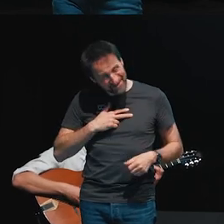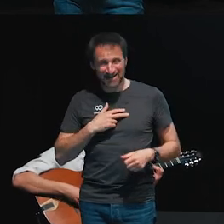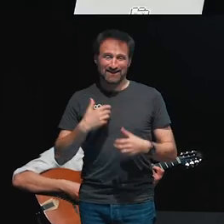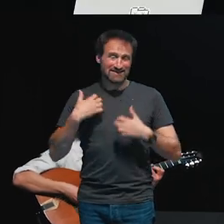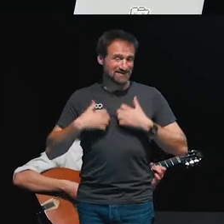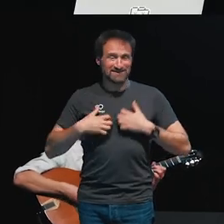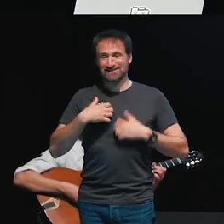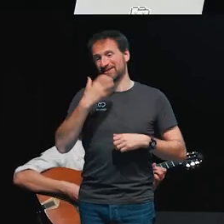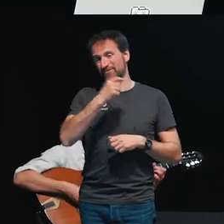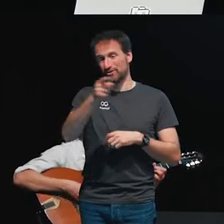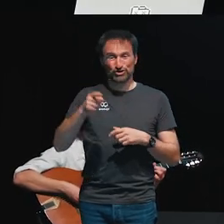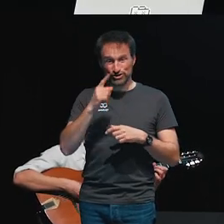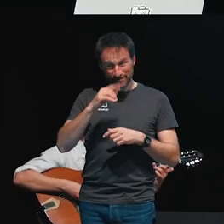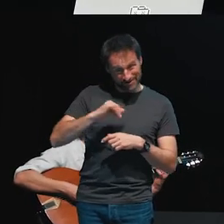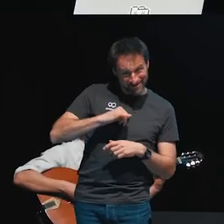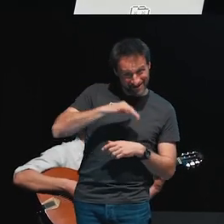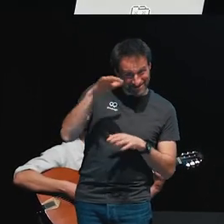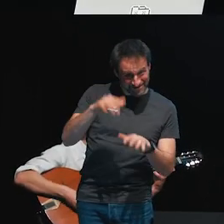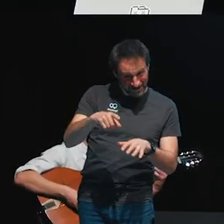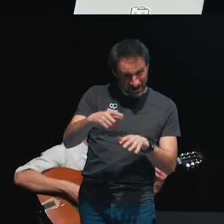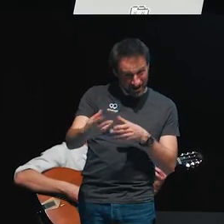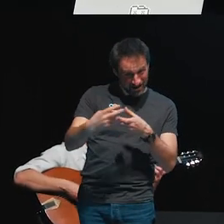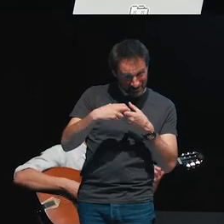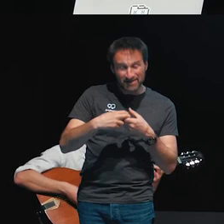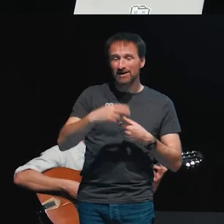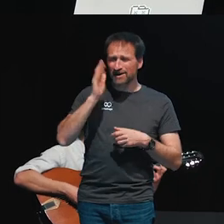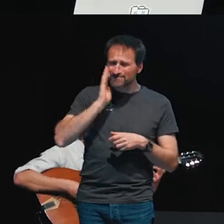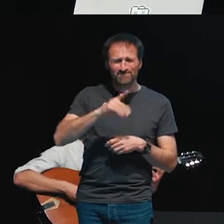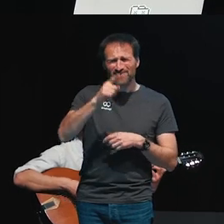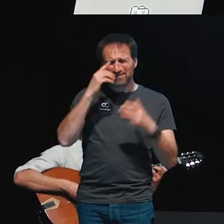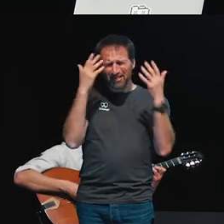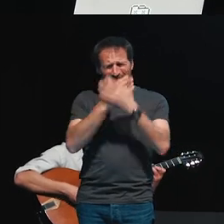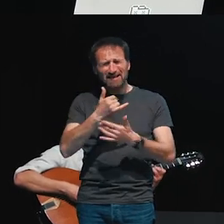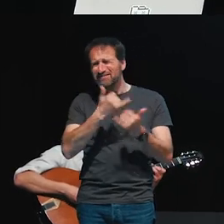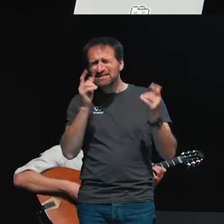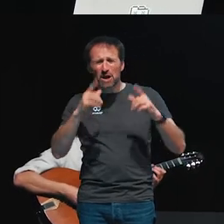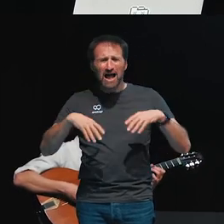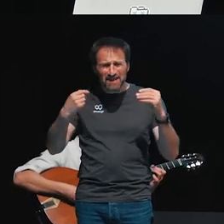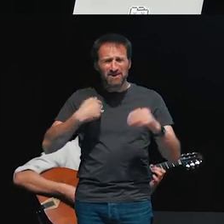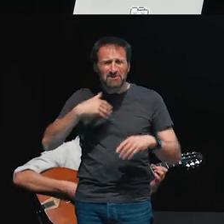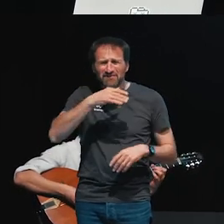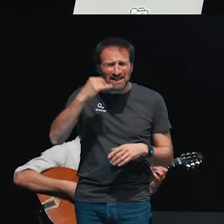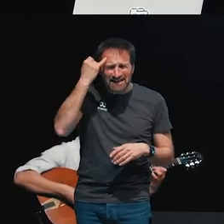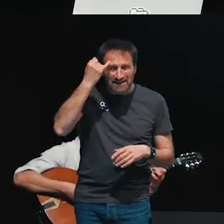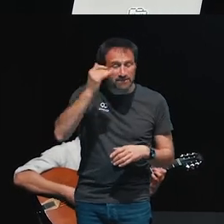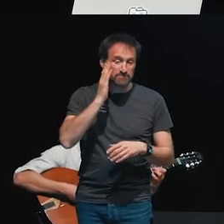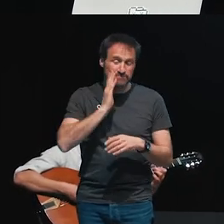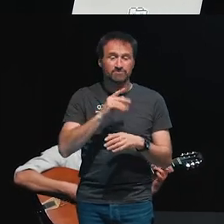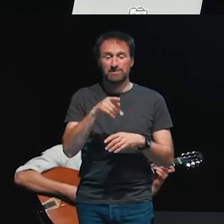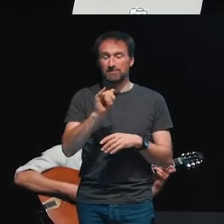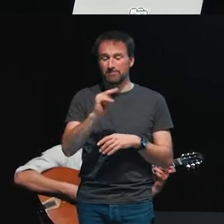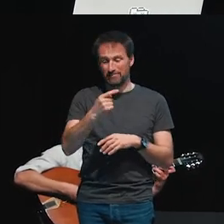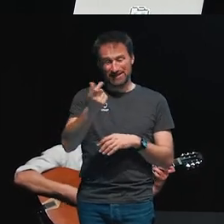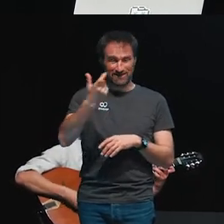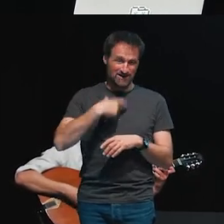anybody who's interested in this. So if you're confused and don't know what, where to start, please, please, please ping me. And I might not have the